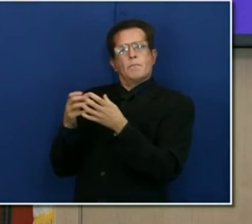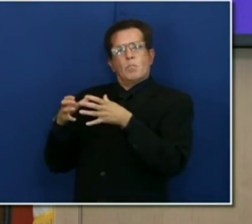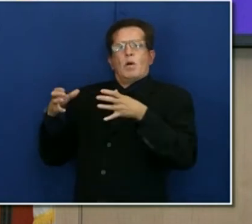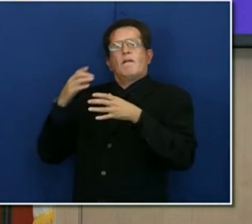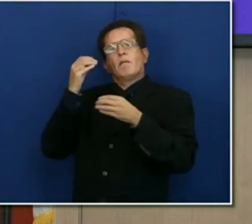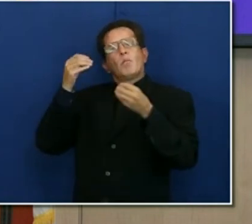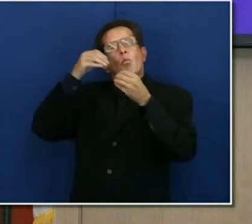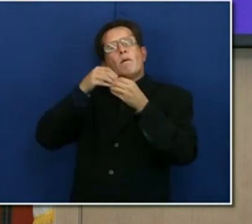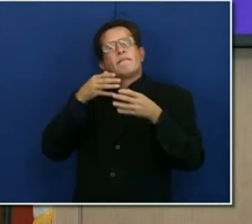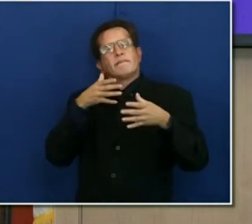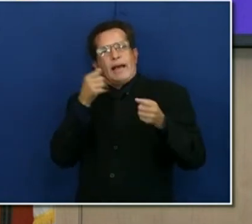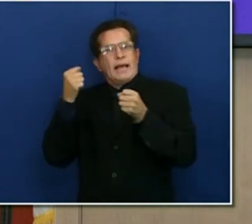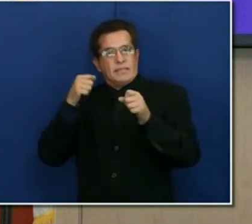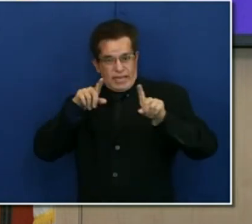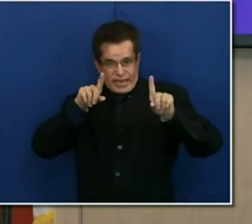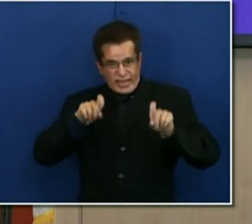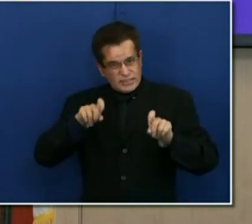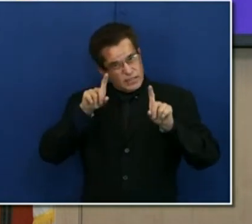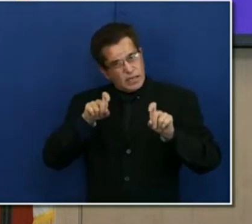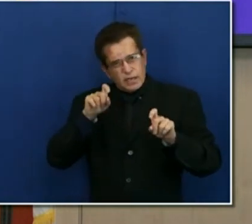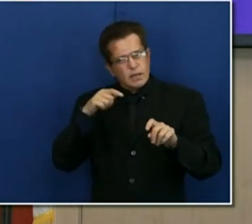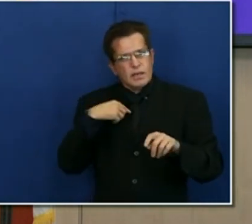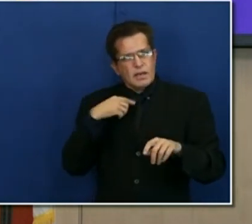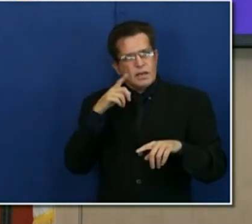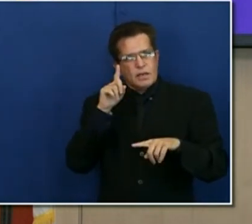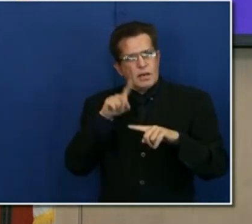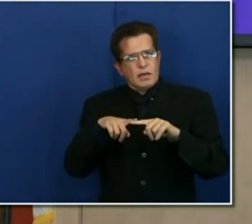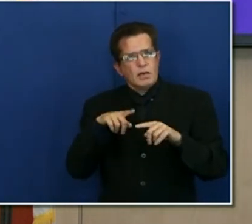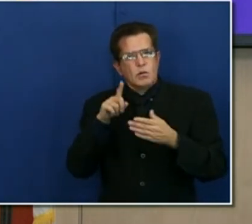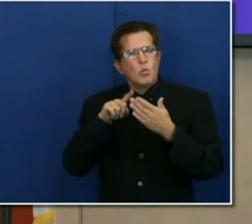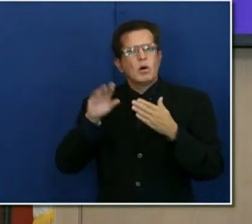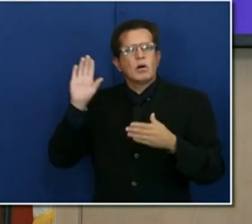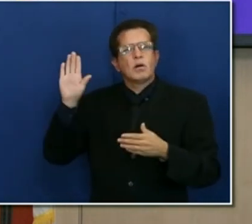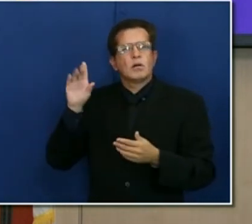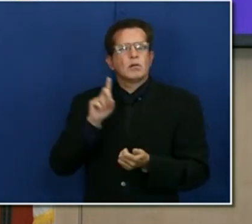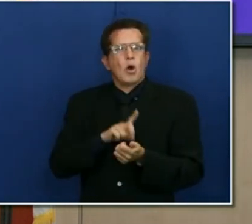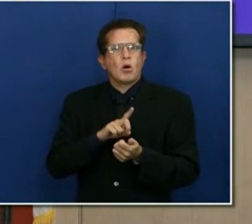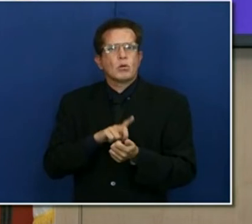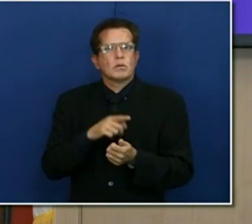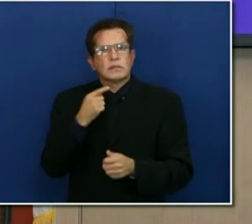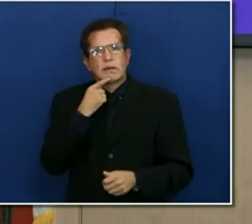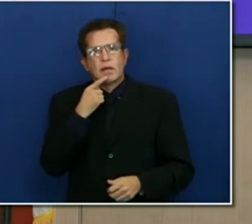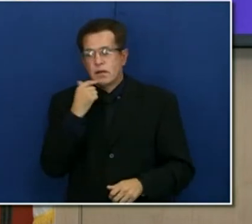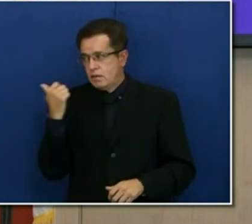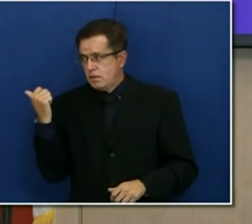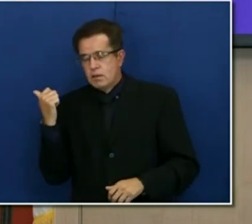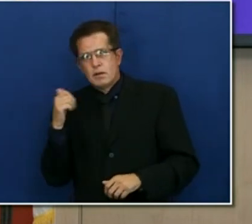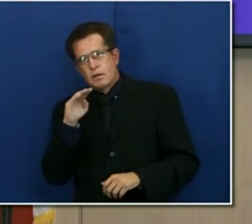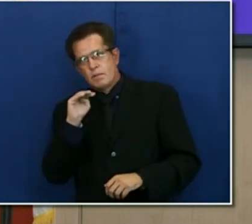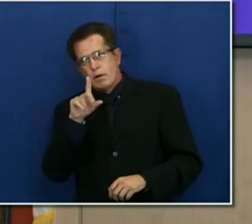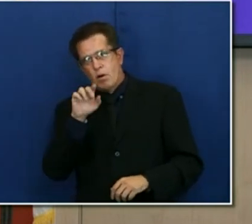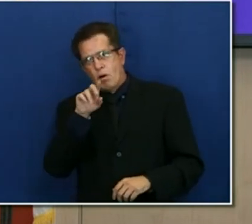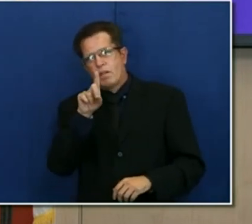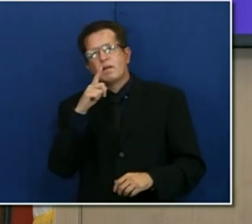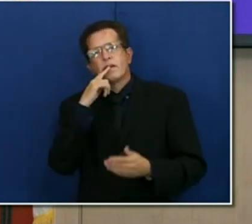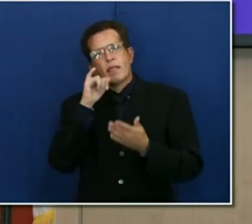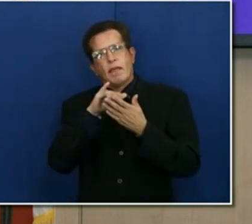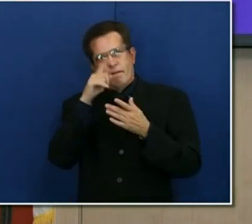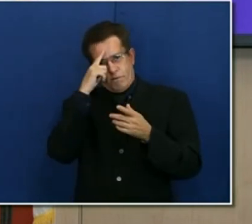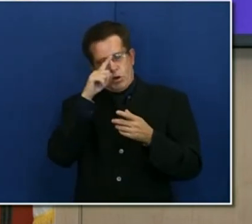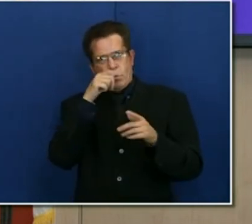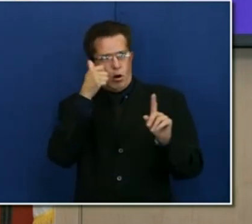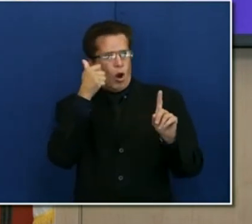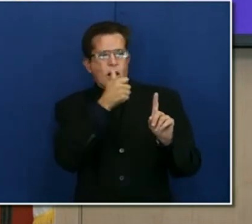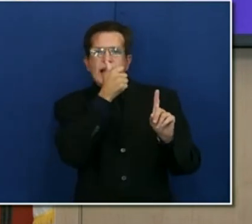like that. It went by quickly. I couldn't quite remember exactly what was said, but if there's any more info on that. I think she was referring to contact tracing